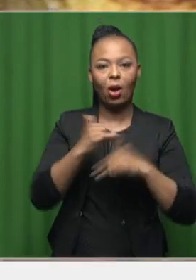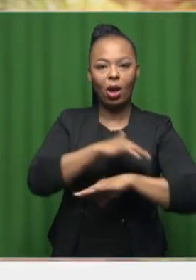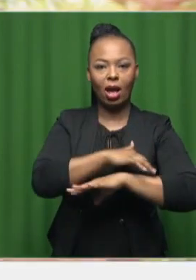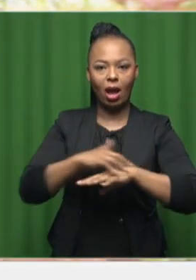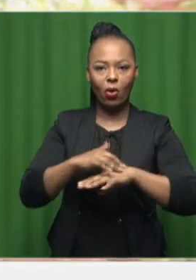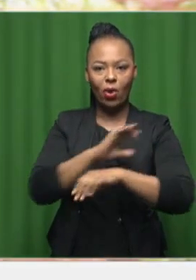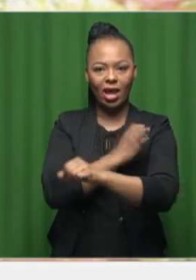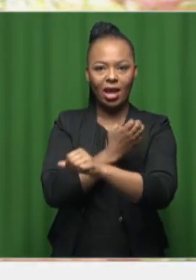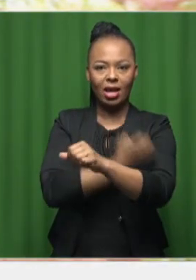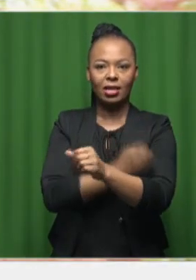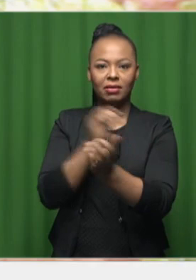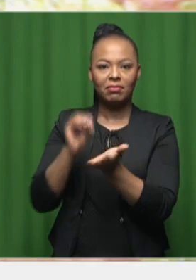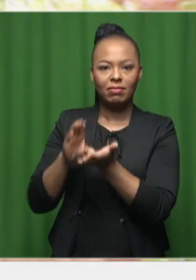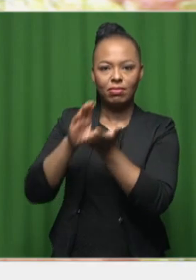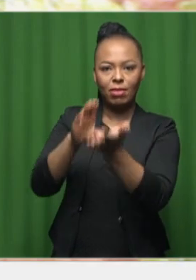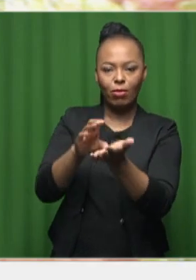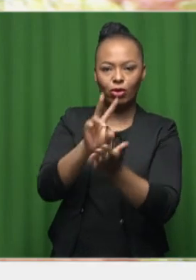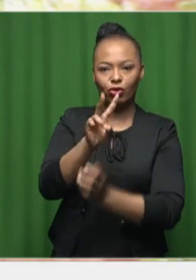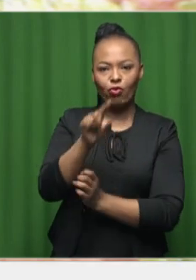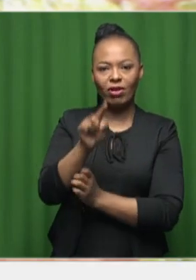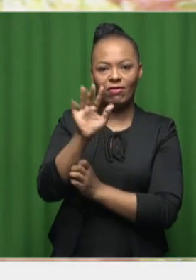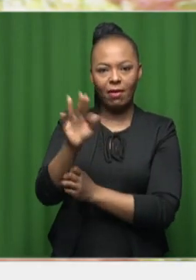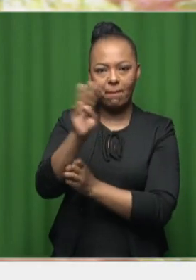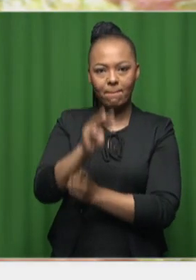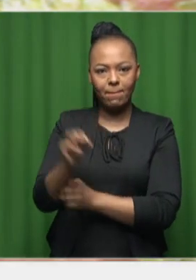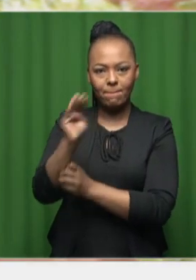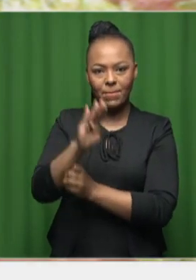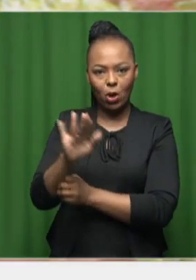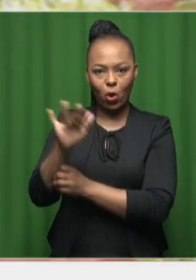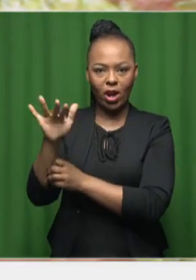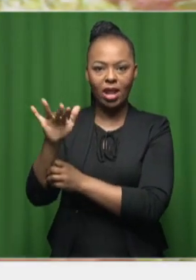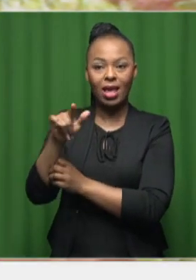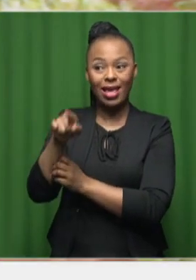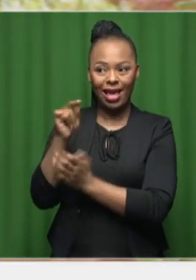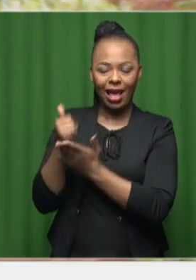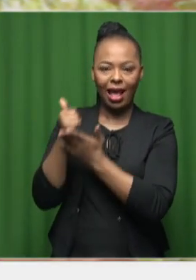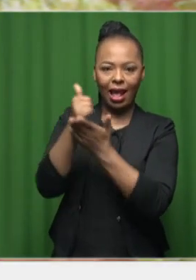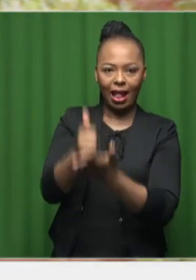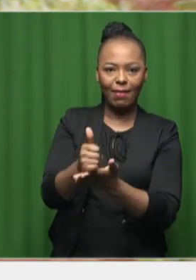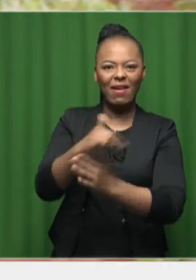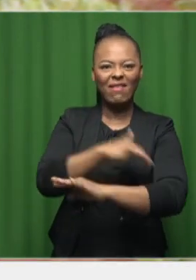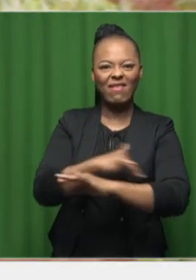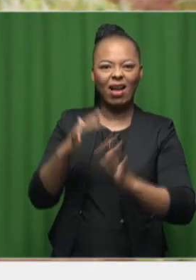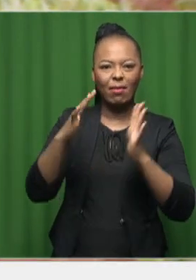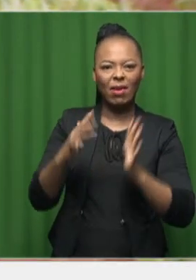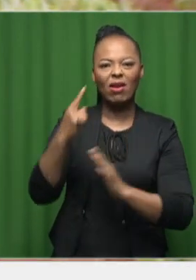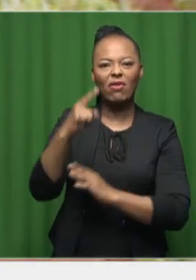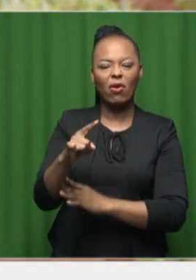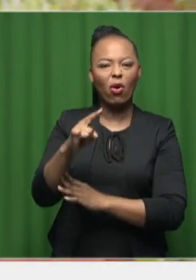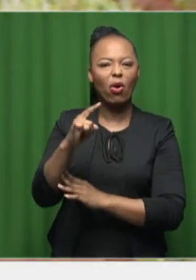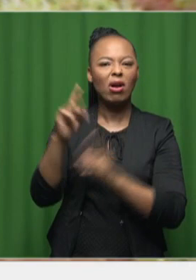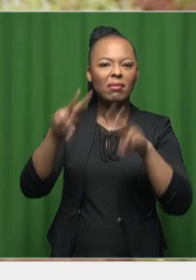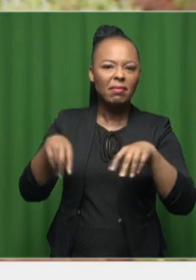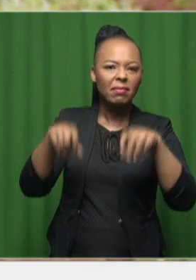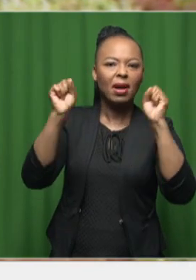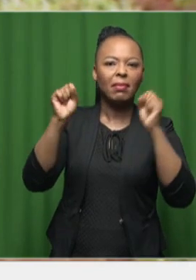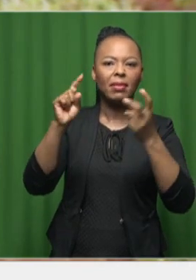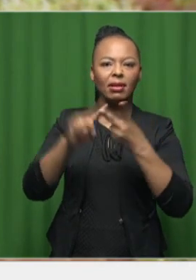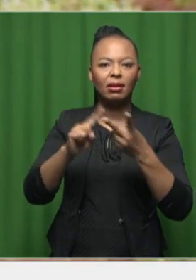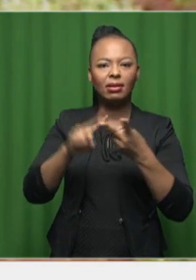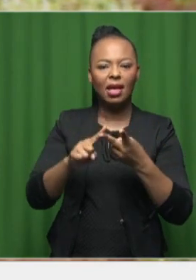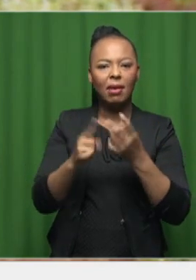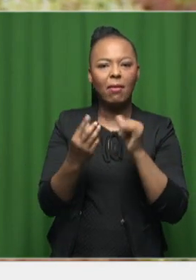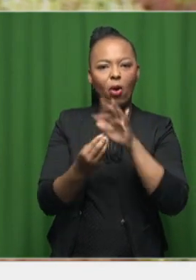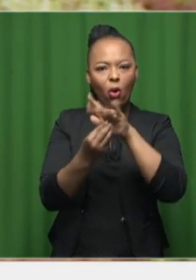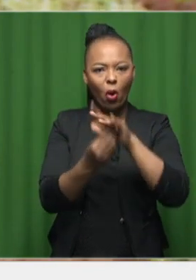2.5 billion rand. Now, the fund will help farmers alleviate the effects of load shedding on irrigation and cold chain activities.